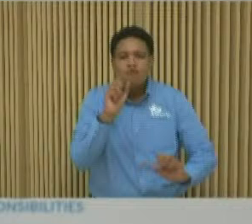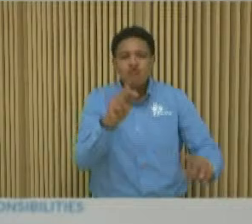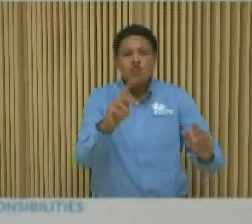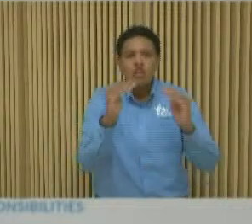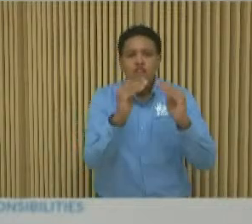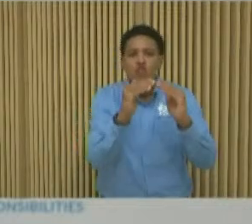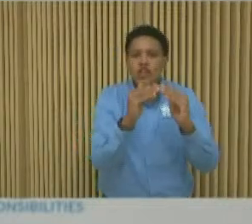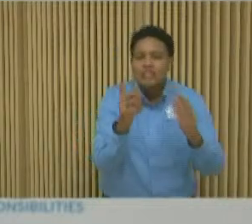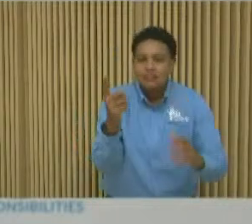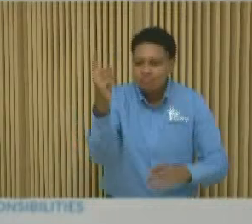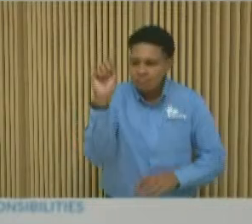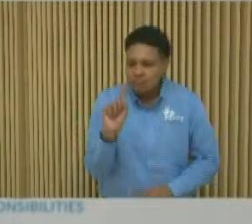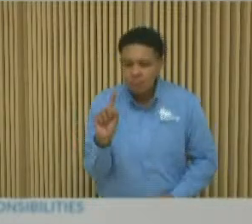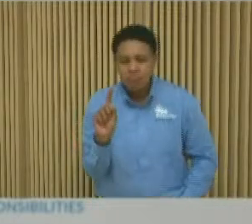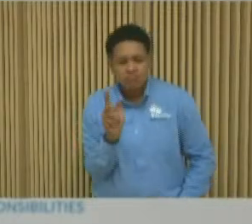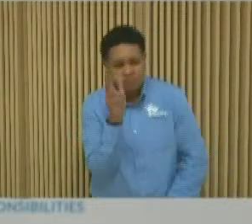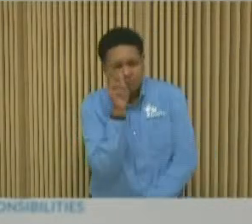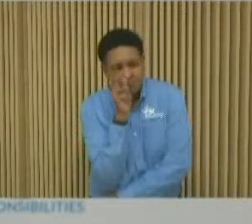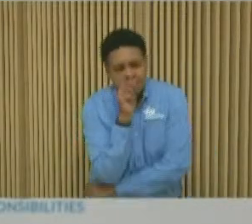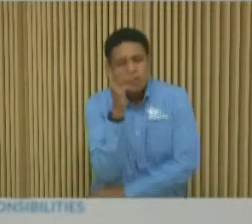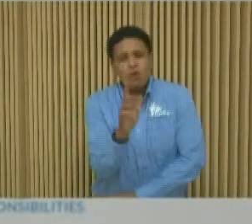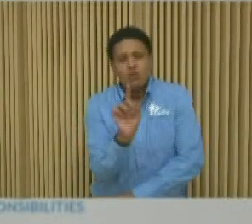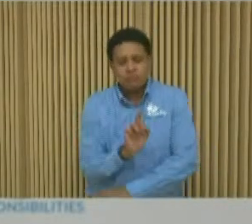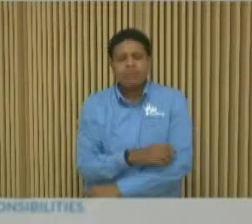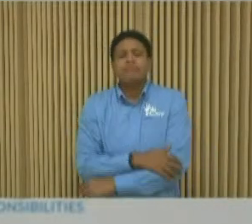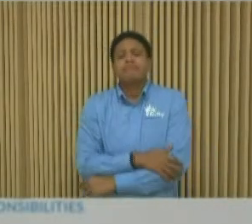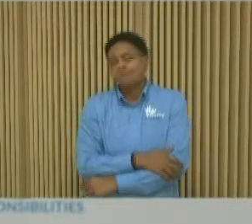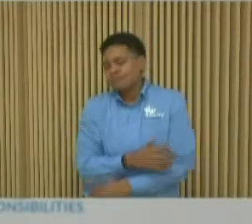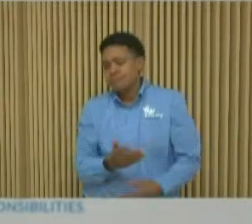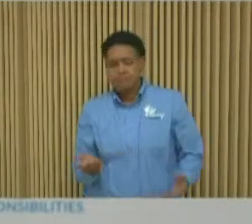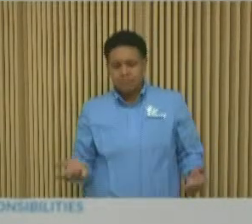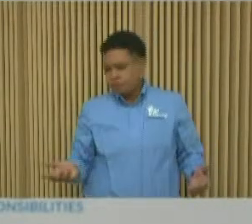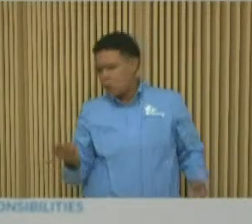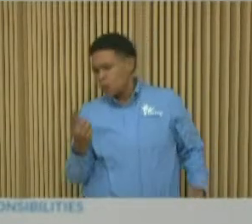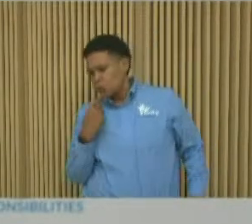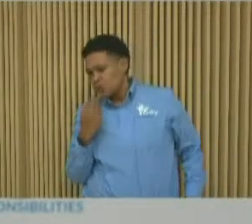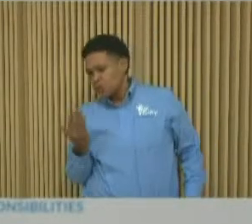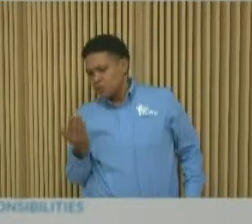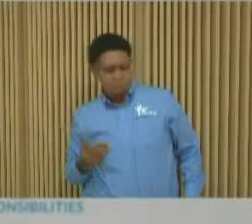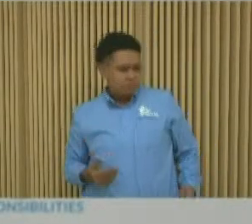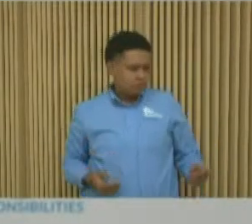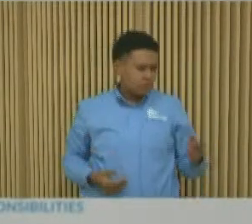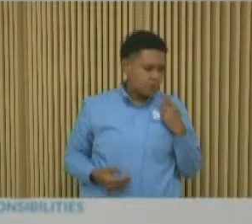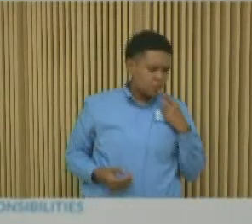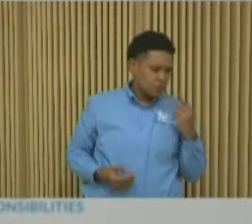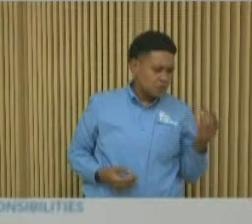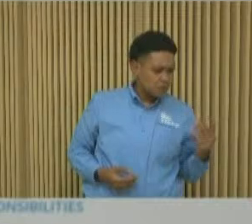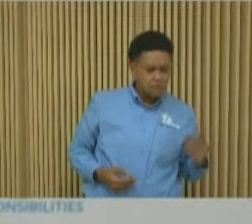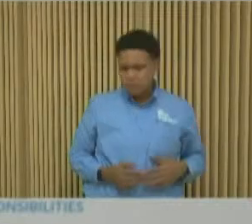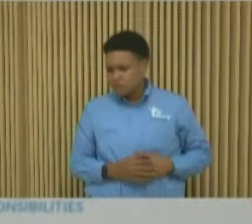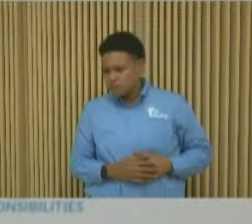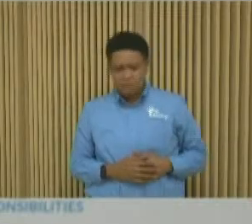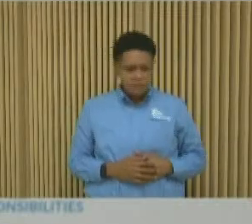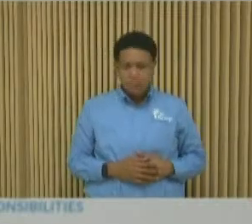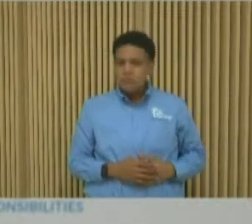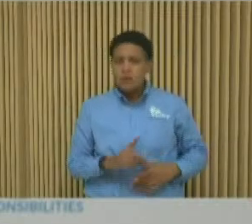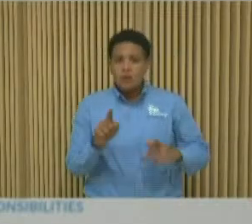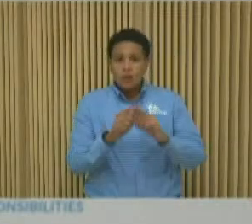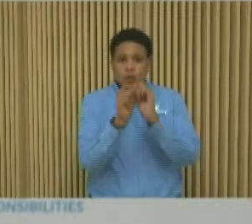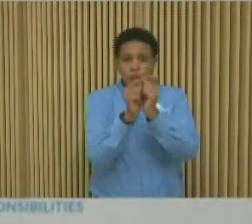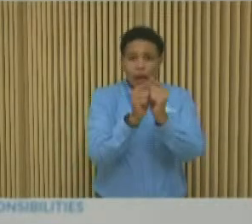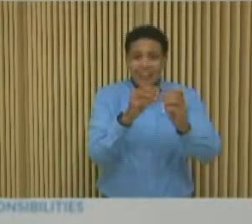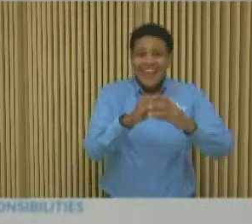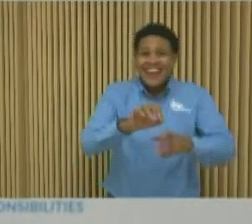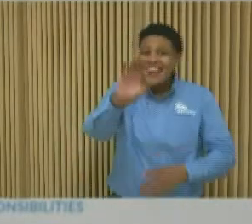justice facilitator to listen to them. And once they come together,